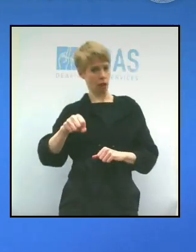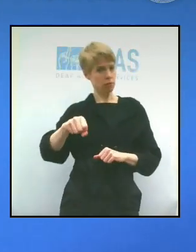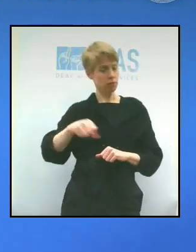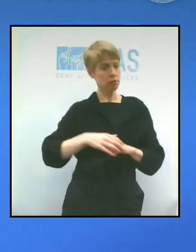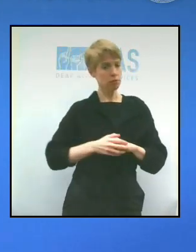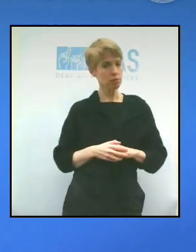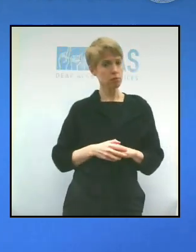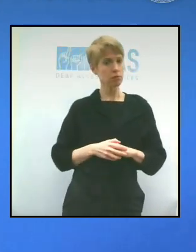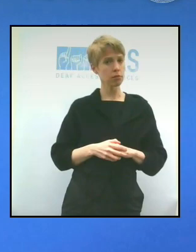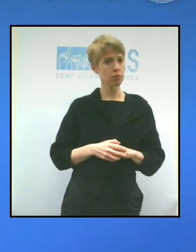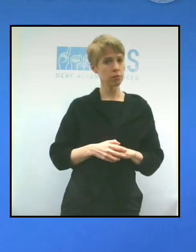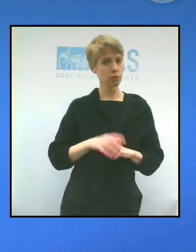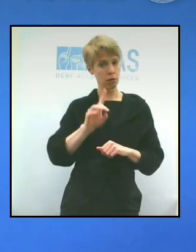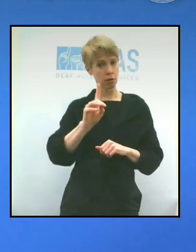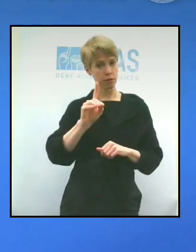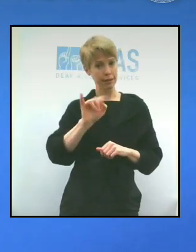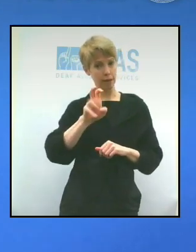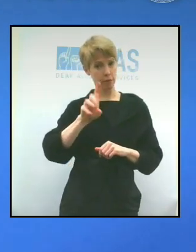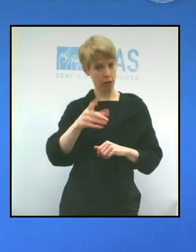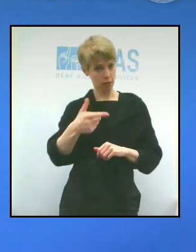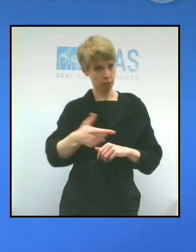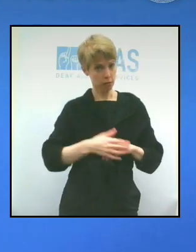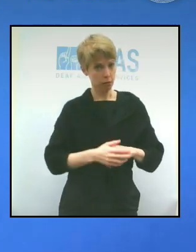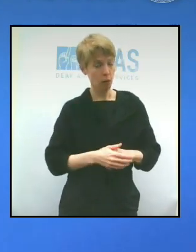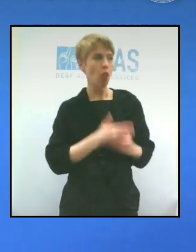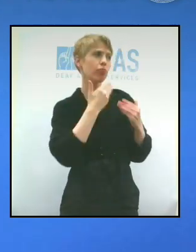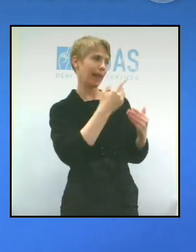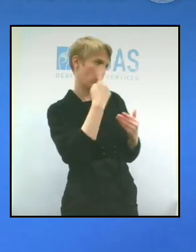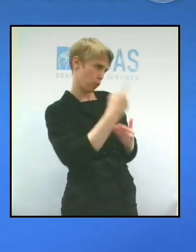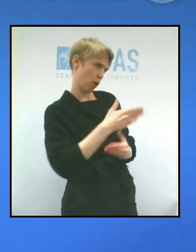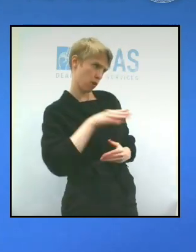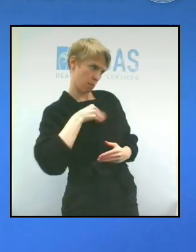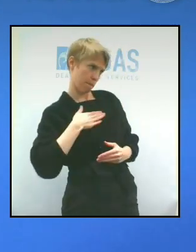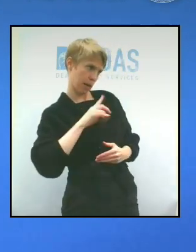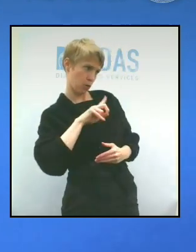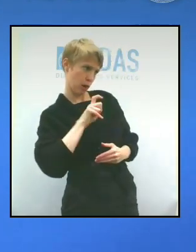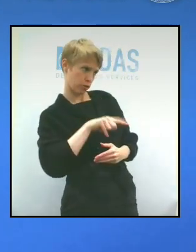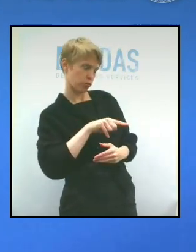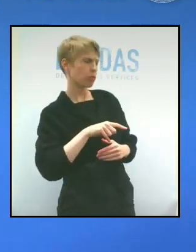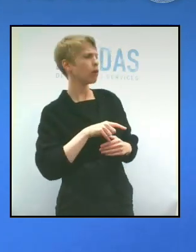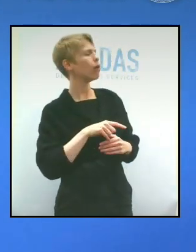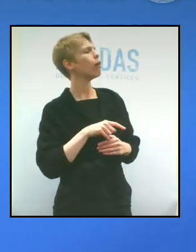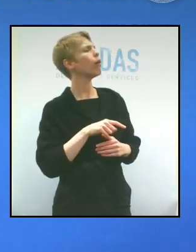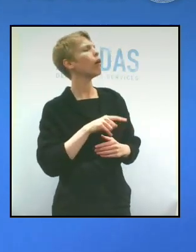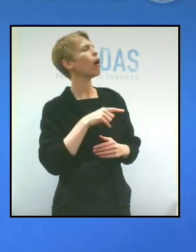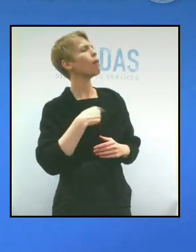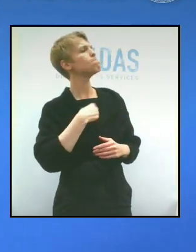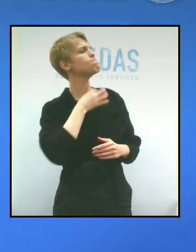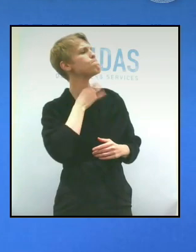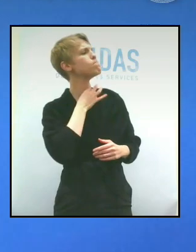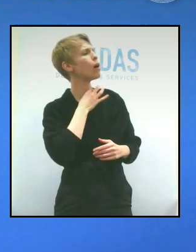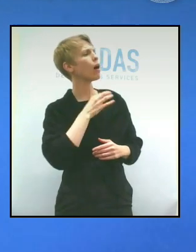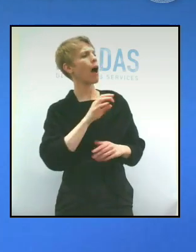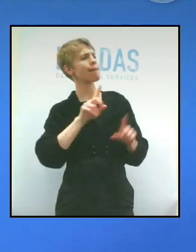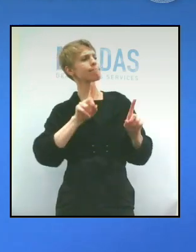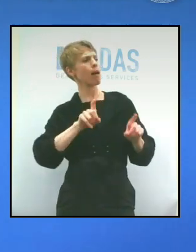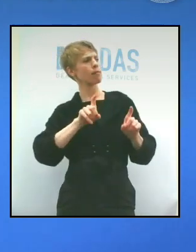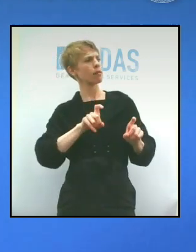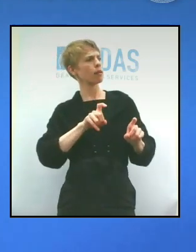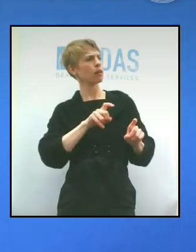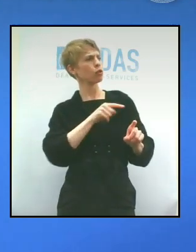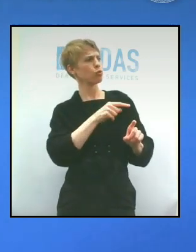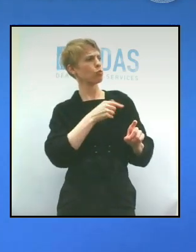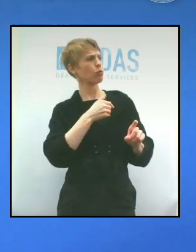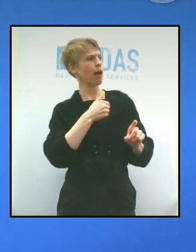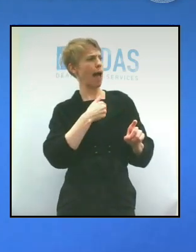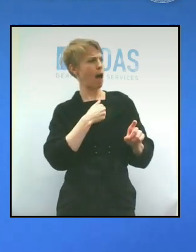David. Oh, thank you very much for taking my question. I want to ask you about testing. You got a nice green